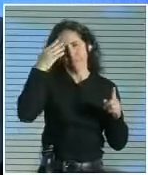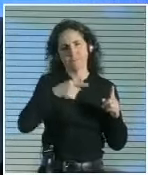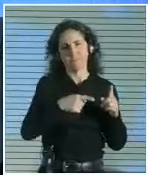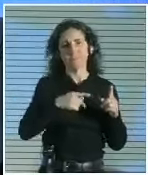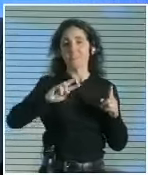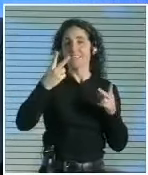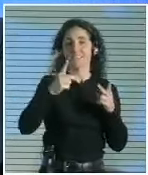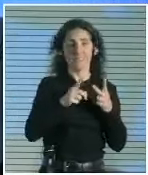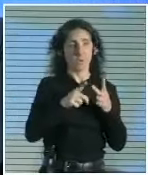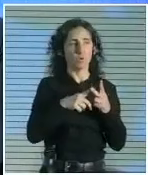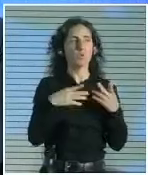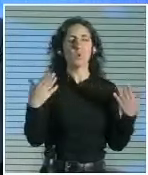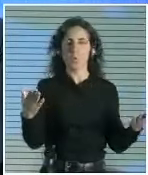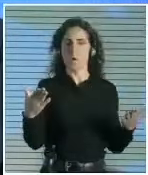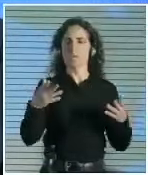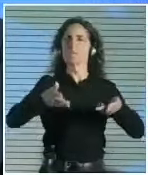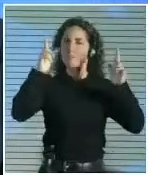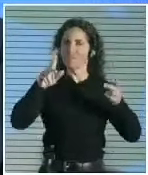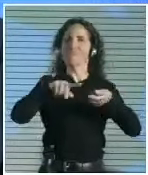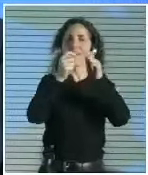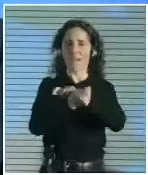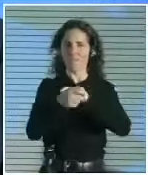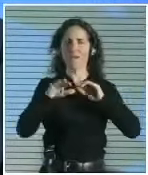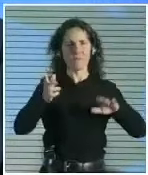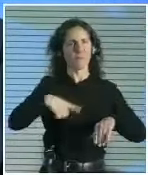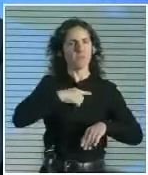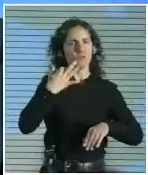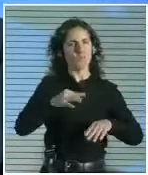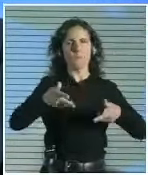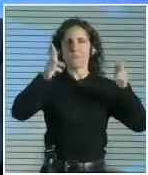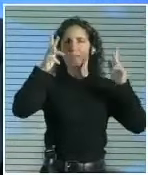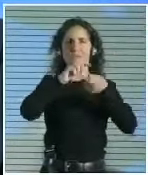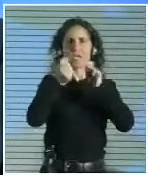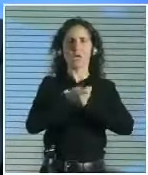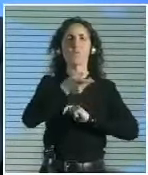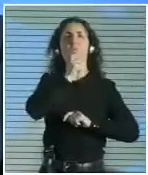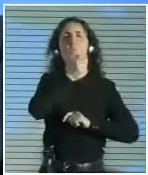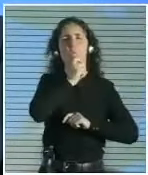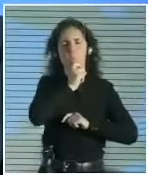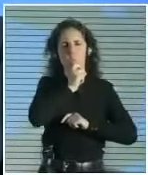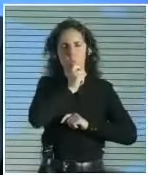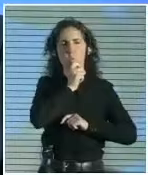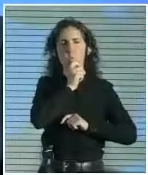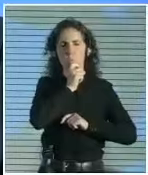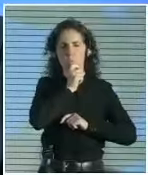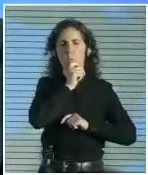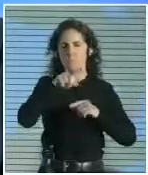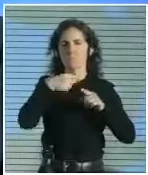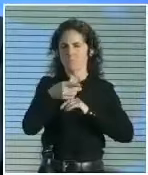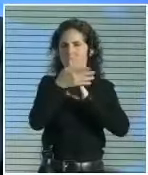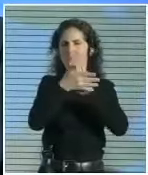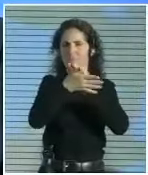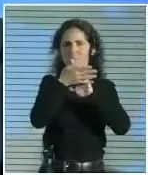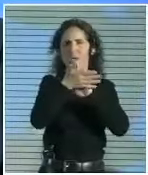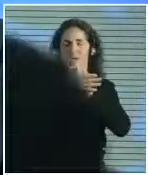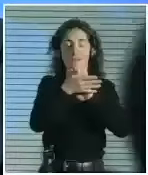enable change? We will learn about it today, so I won't speak a lot about it now. The third one is to ensure that no one is left behind. There are a